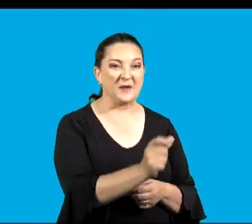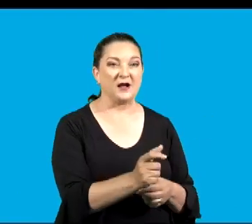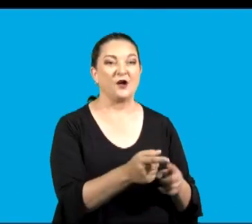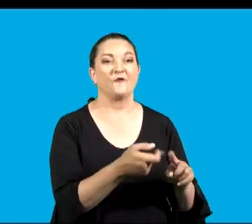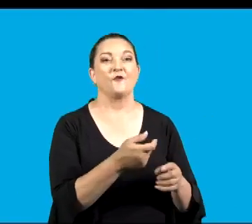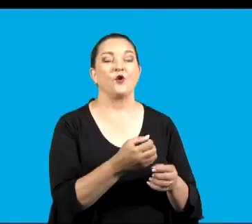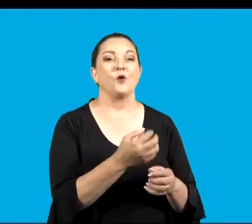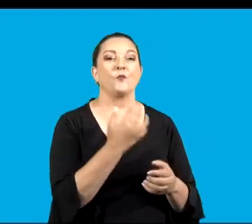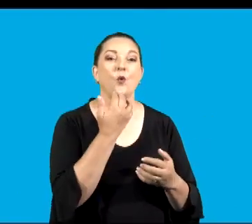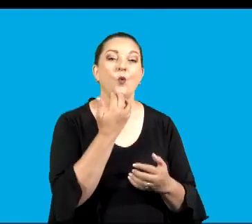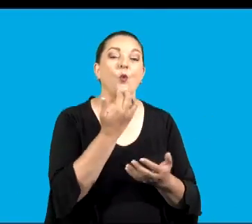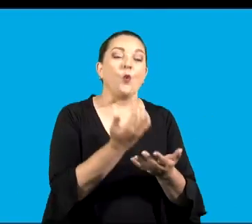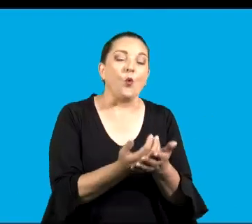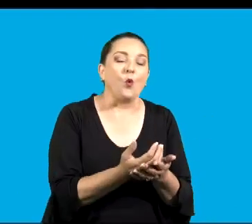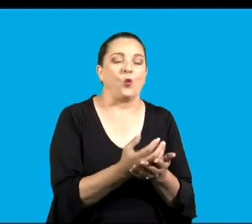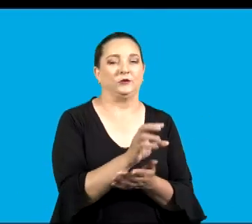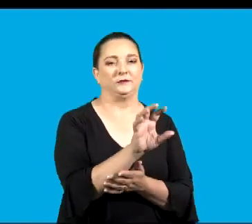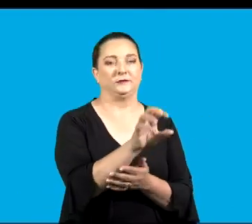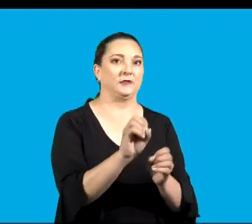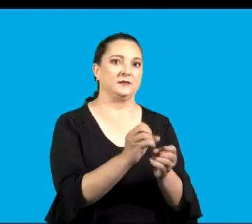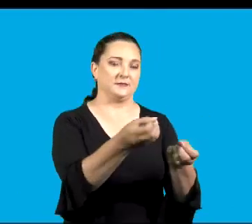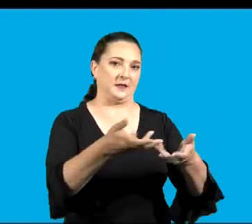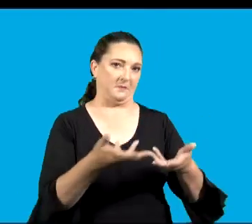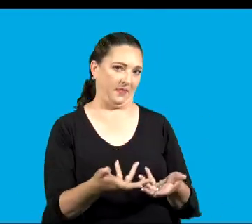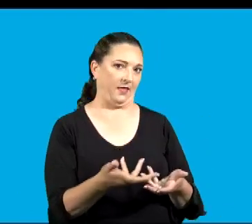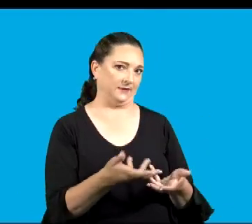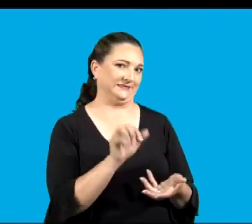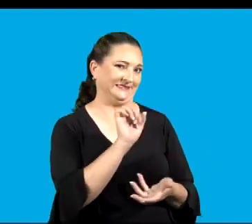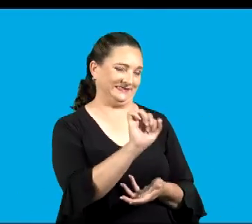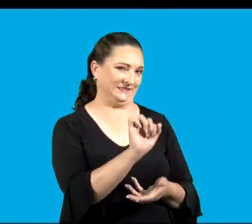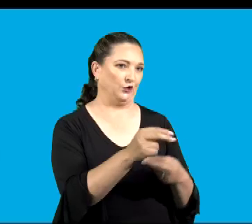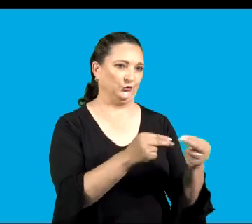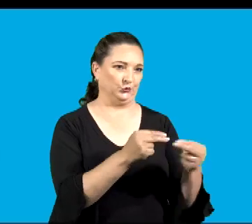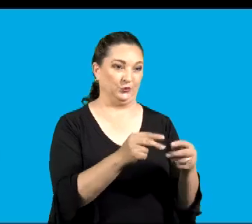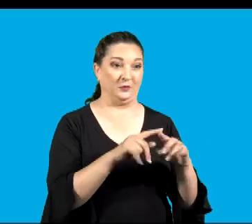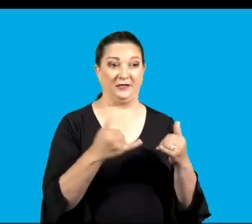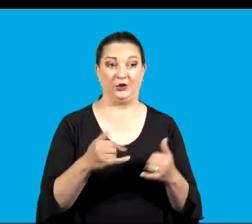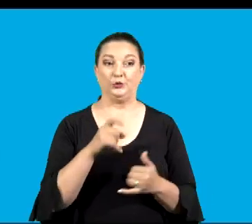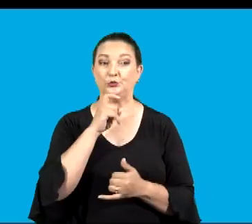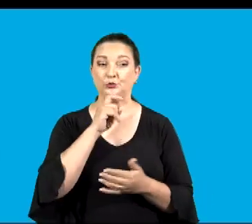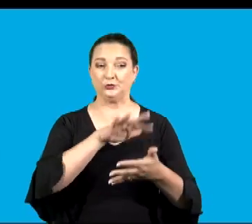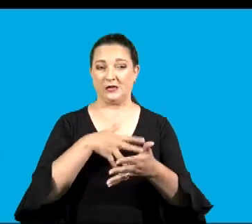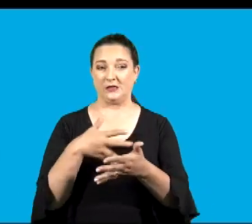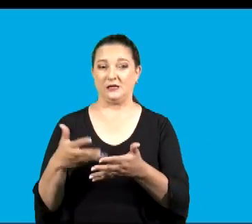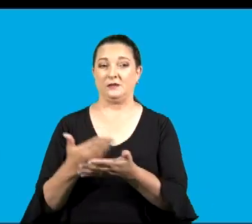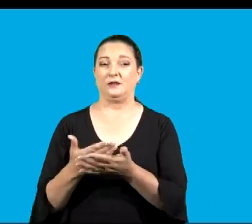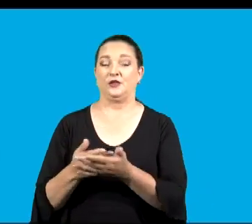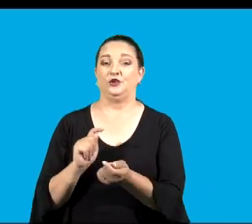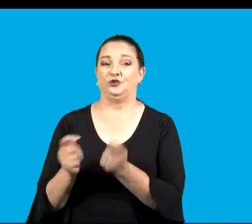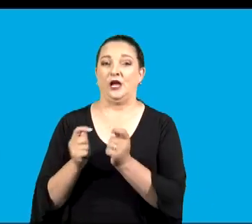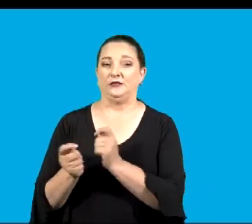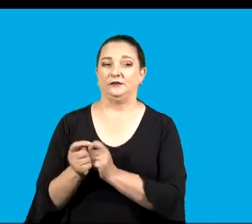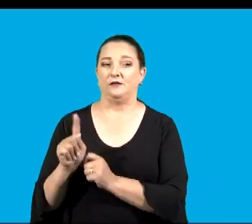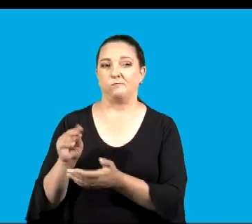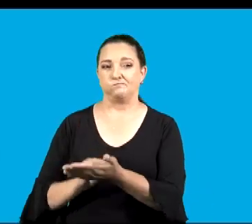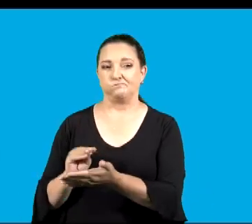suppliers. Required. Use the table provided to indicate the changes that must be made. In the creditors ledger account in the books of Candy